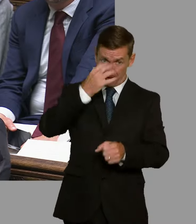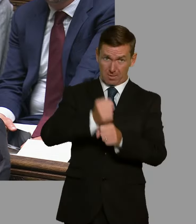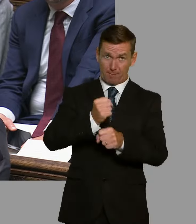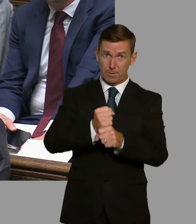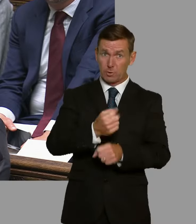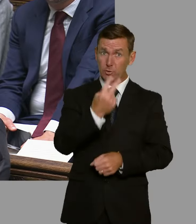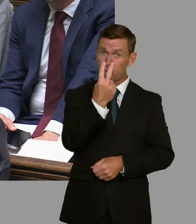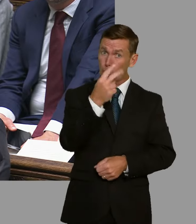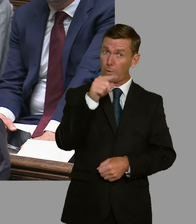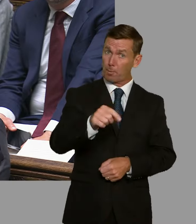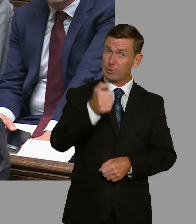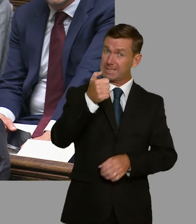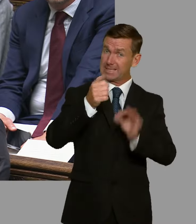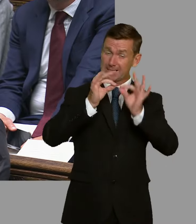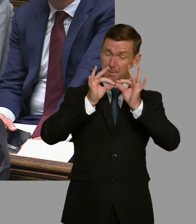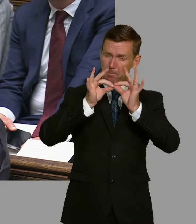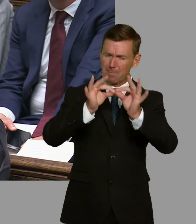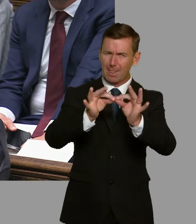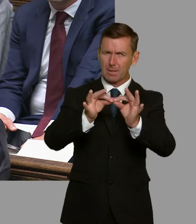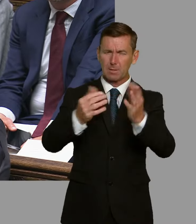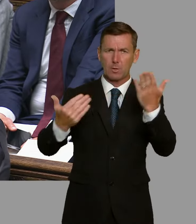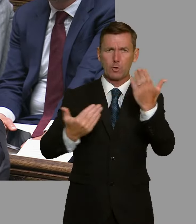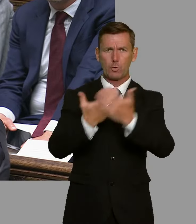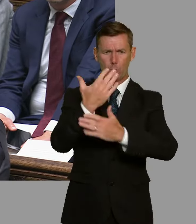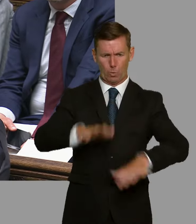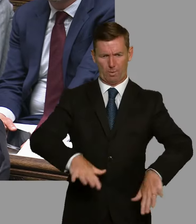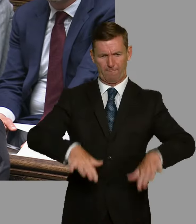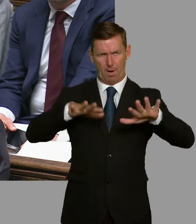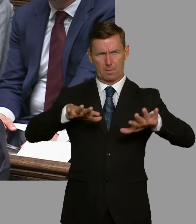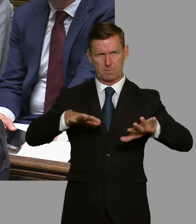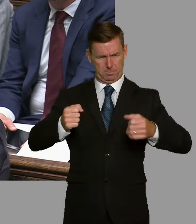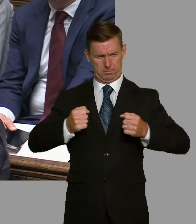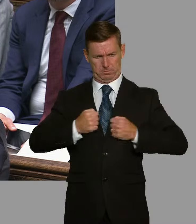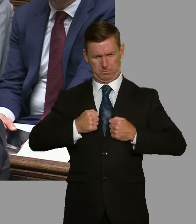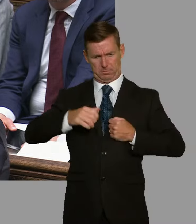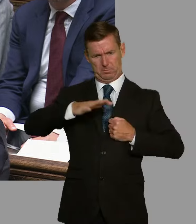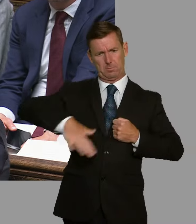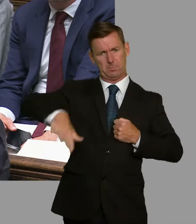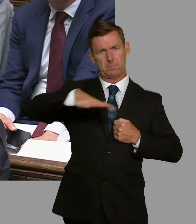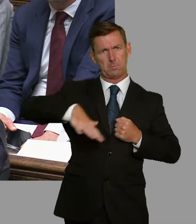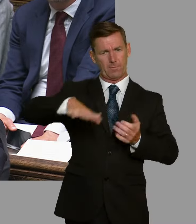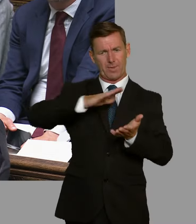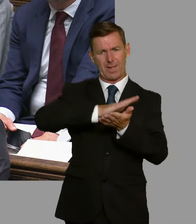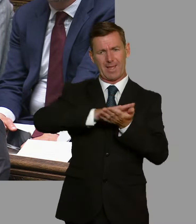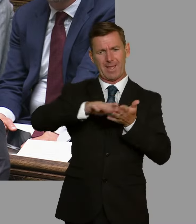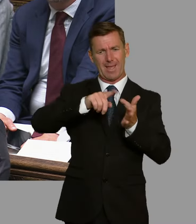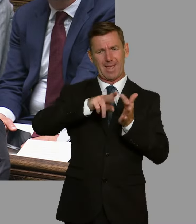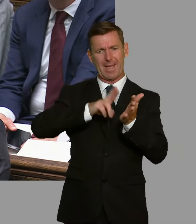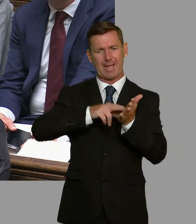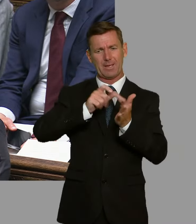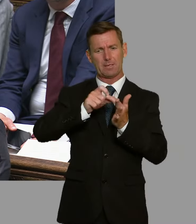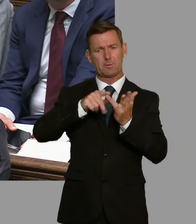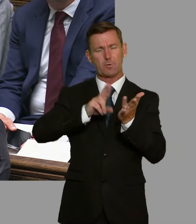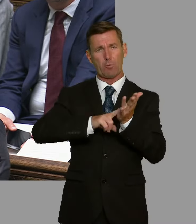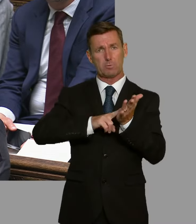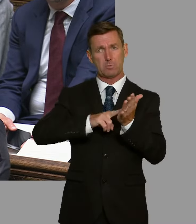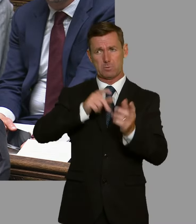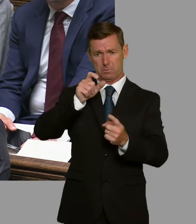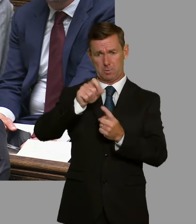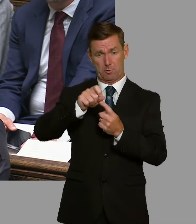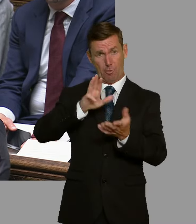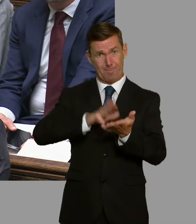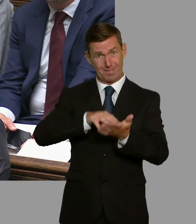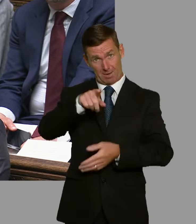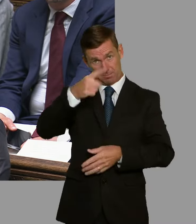my Hendon constituency. Does the Prime Minister agree with me that it's a shame that not all parties share this government's determination to